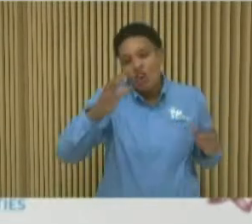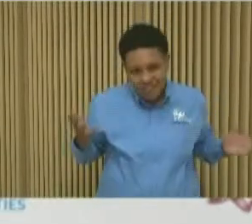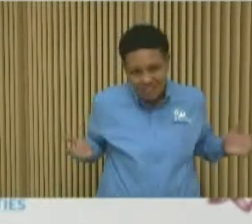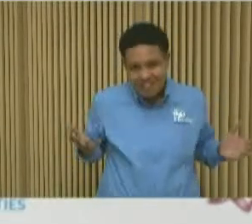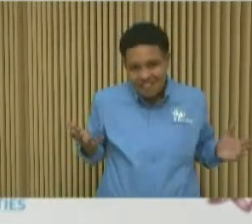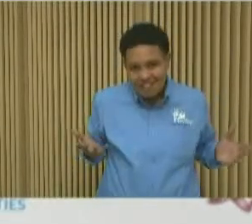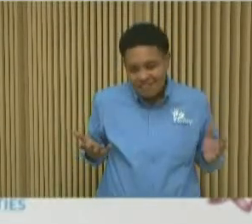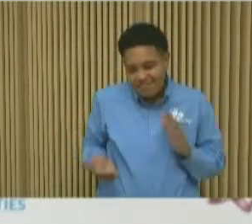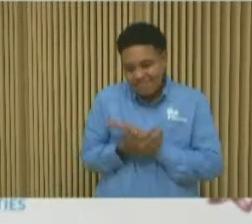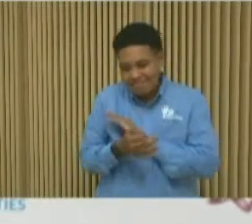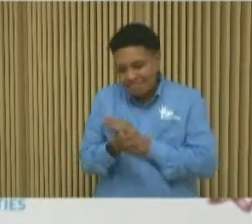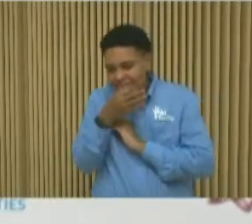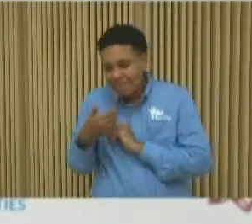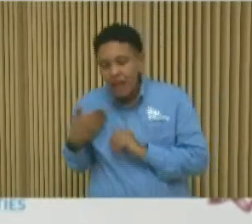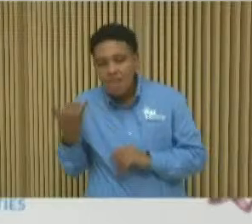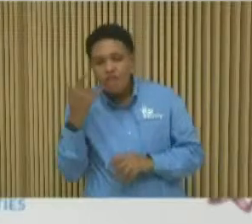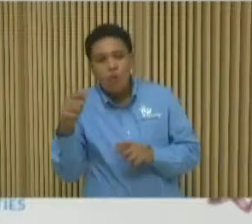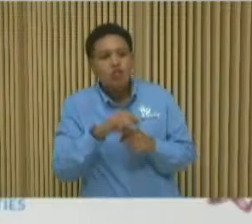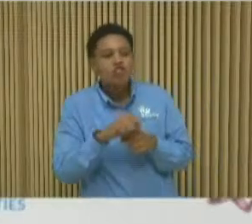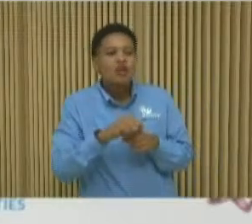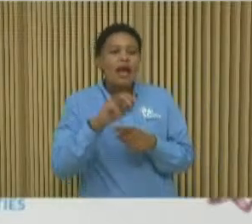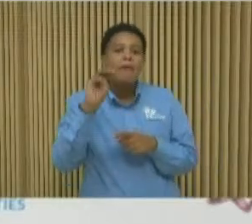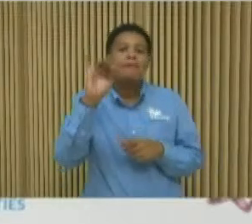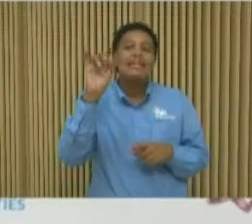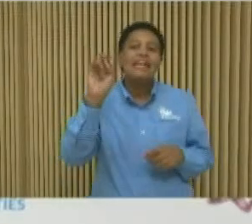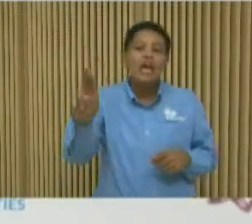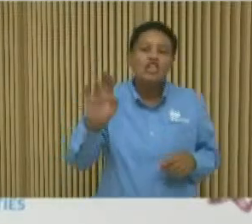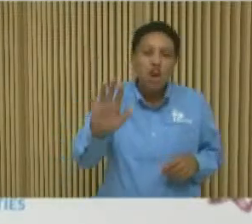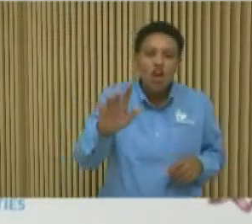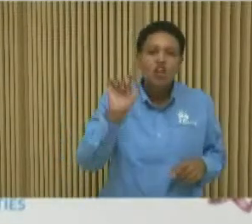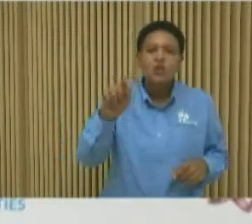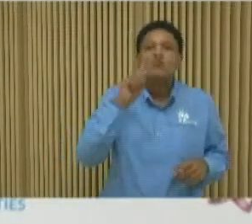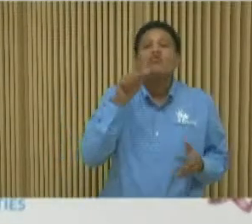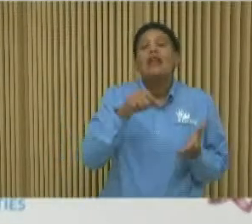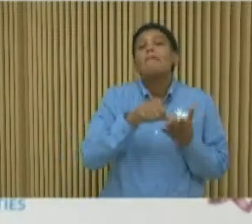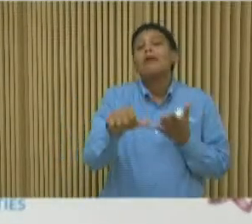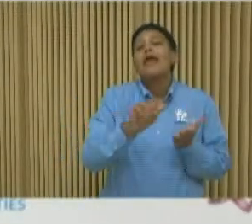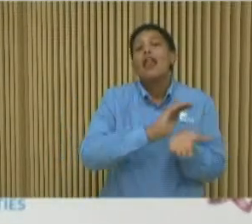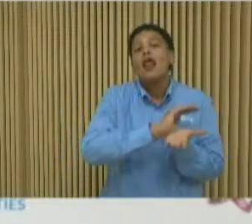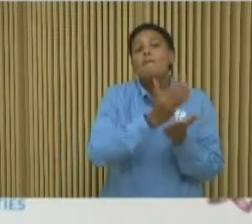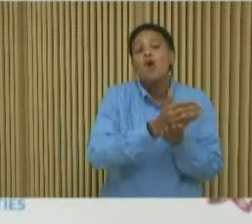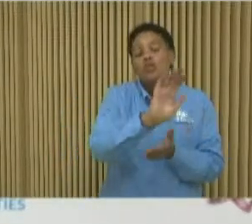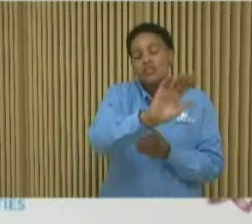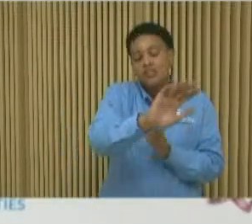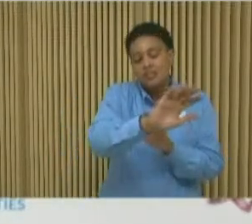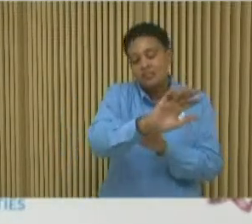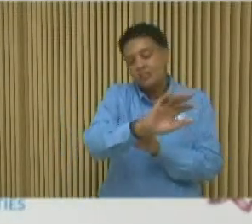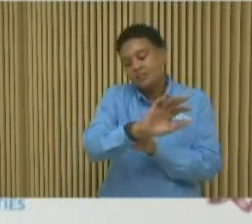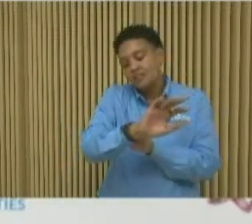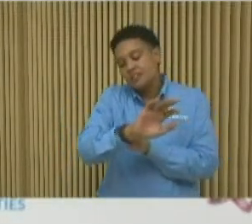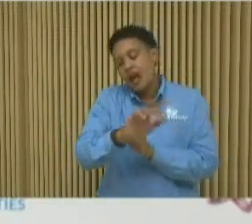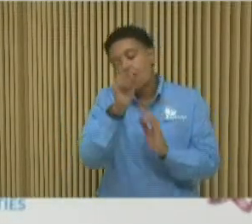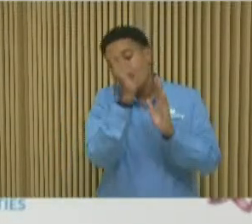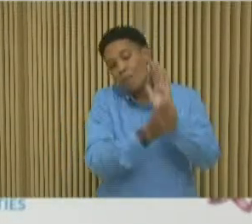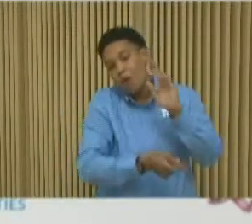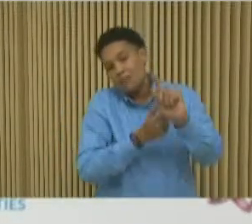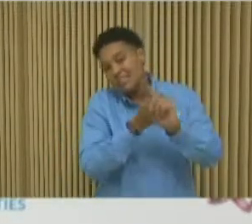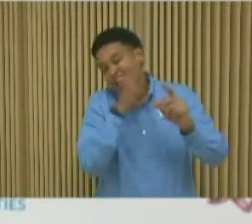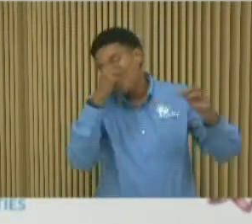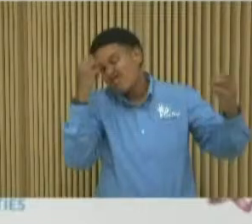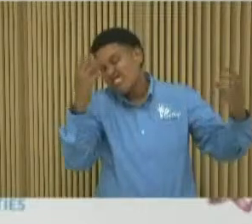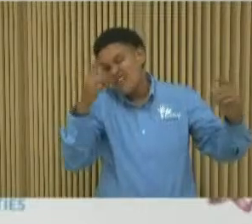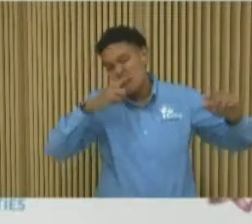to the extent that if you want to be trained as a mediator, you pay a certain sum. At the moment,